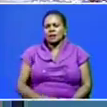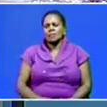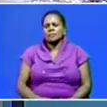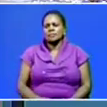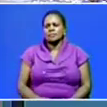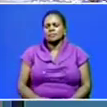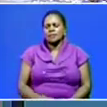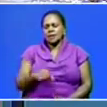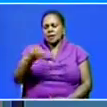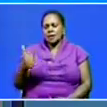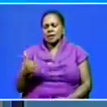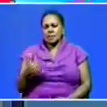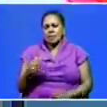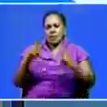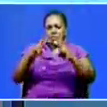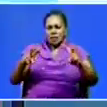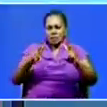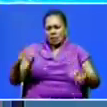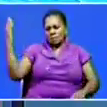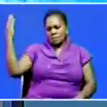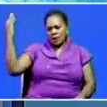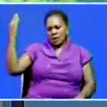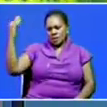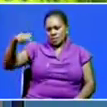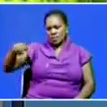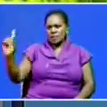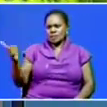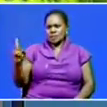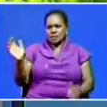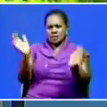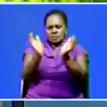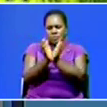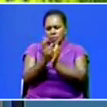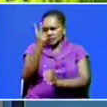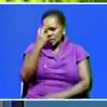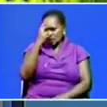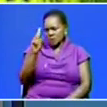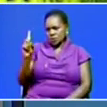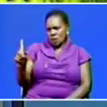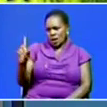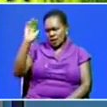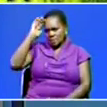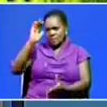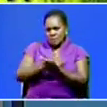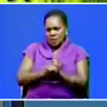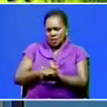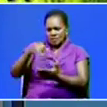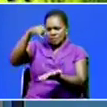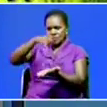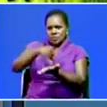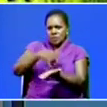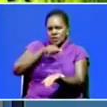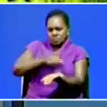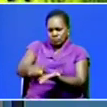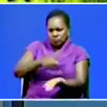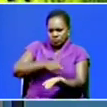in other news detectives from Pangani police station here in Nairobi have arrested one suspect who they believe has been involved in printing